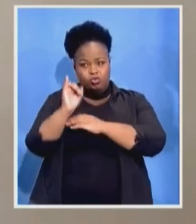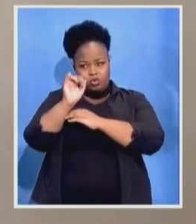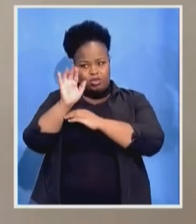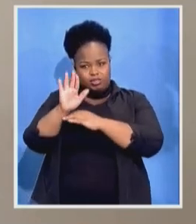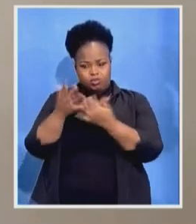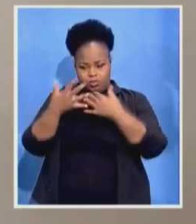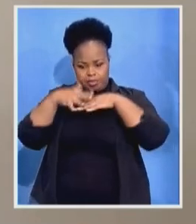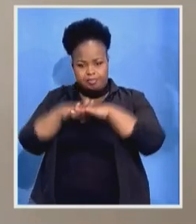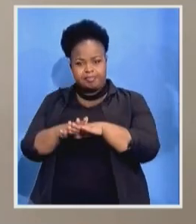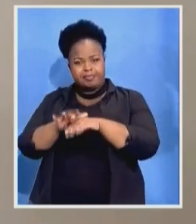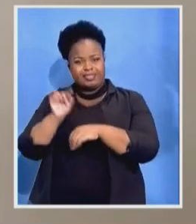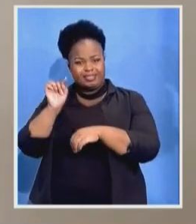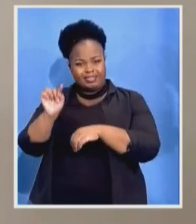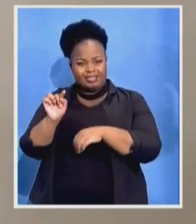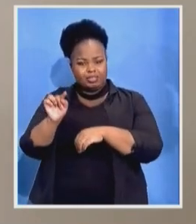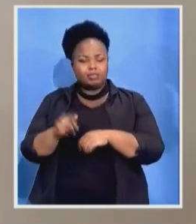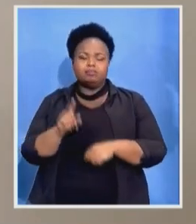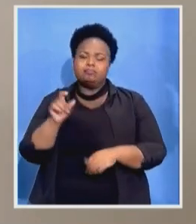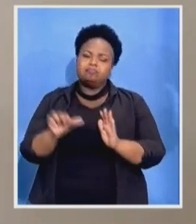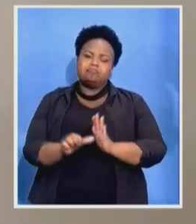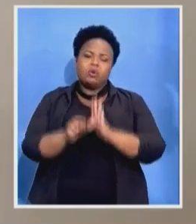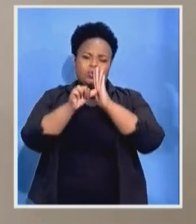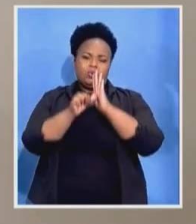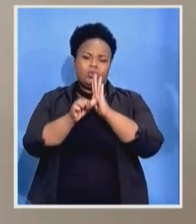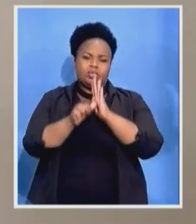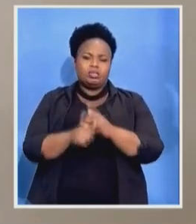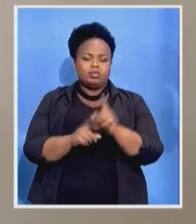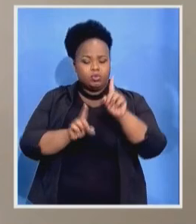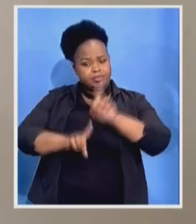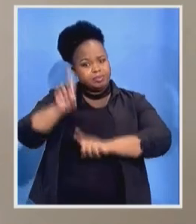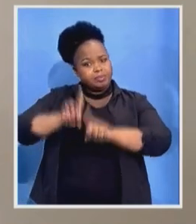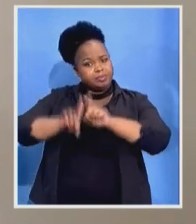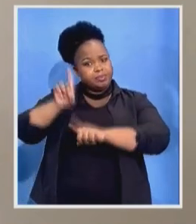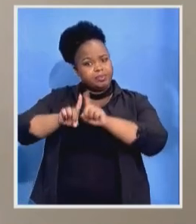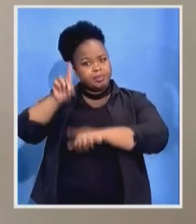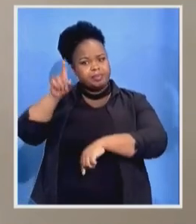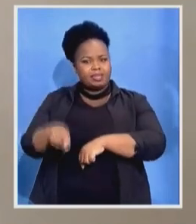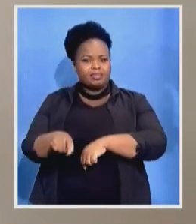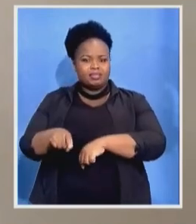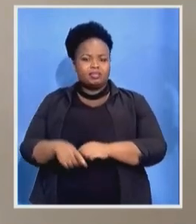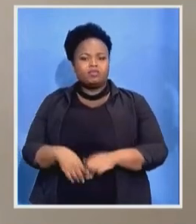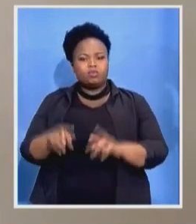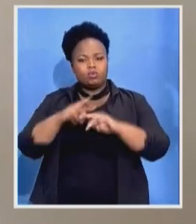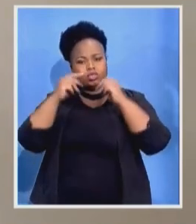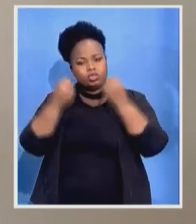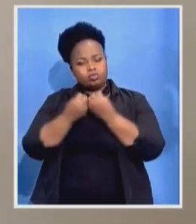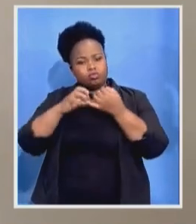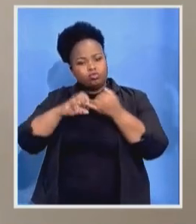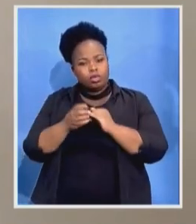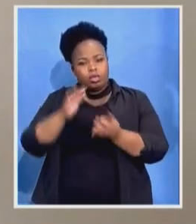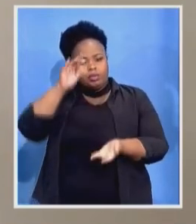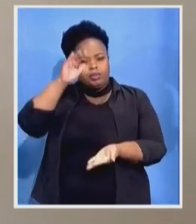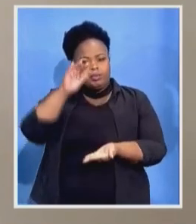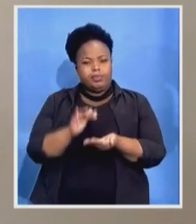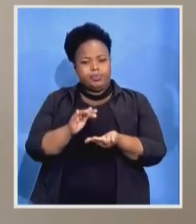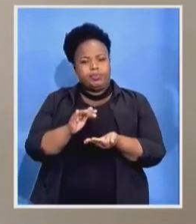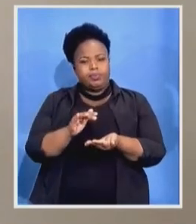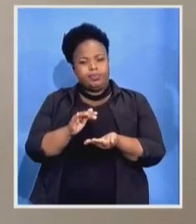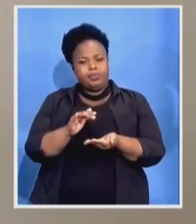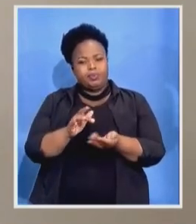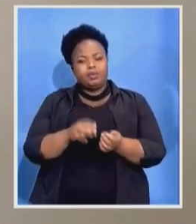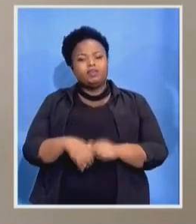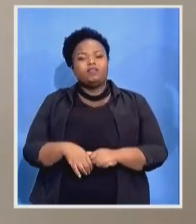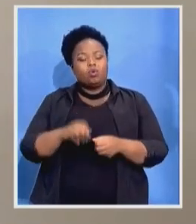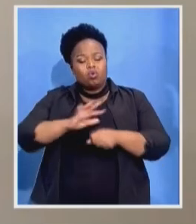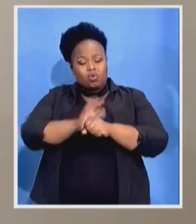essential for the success of our national effort to contain the spread of COVID-19 and prepare